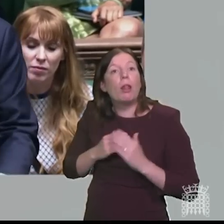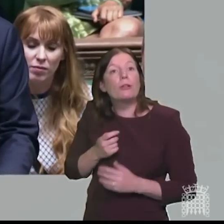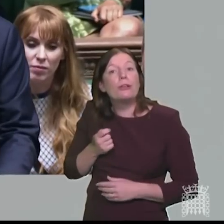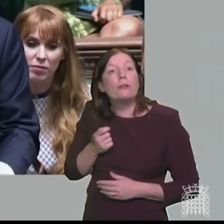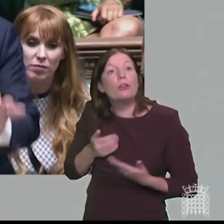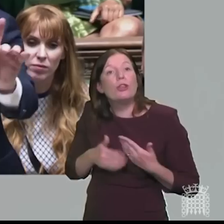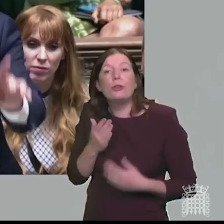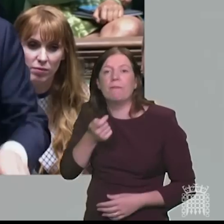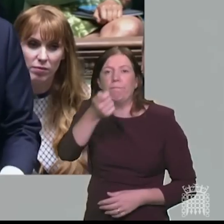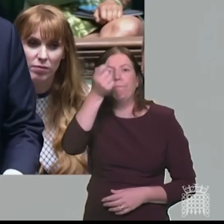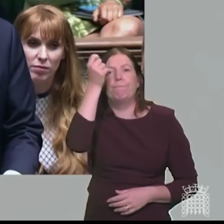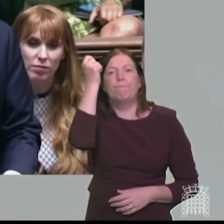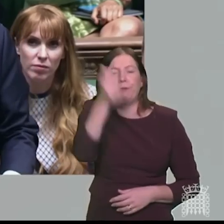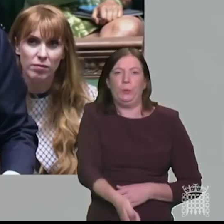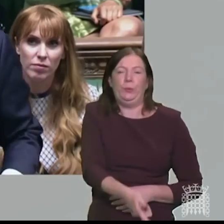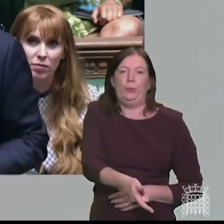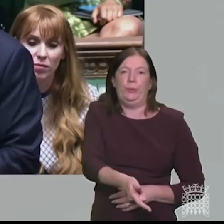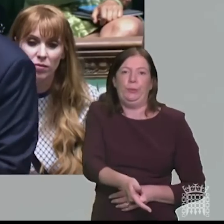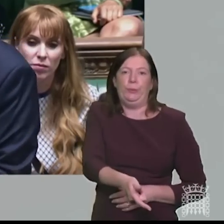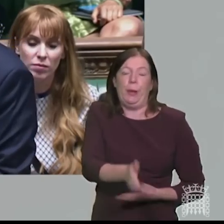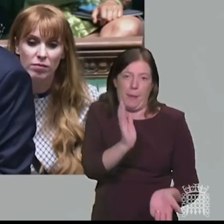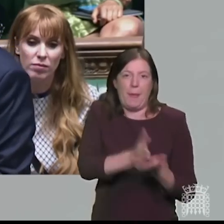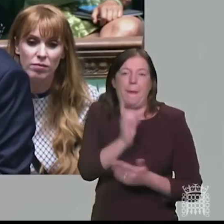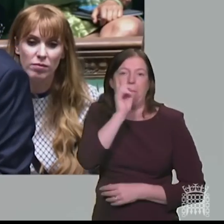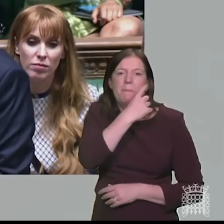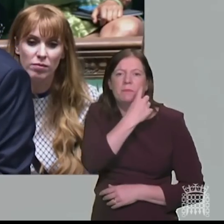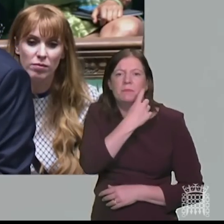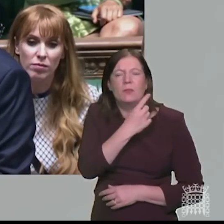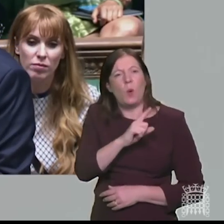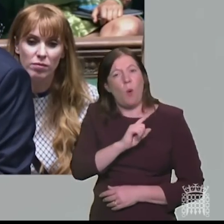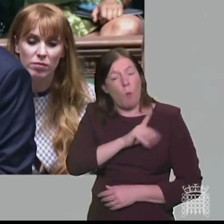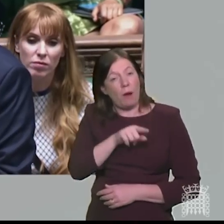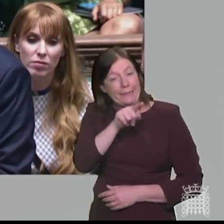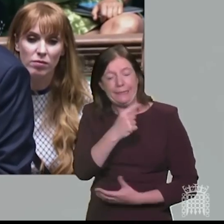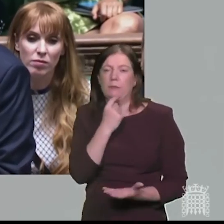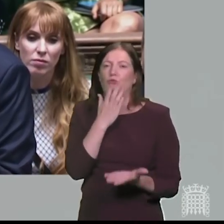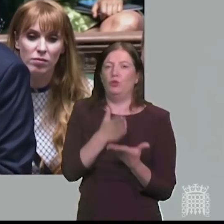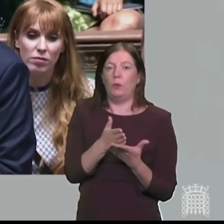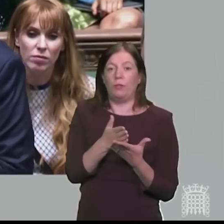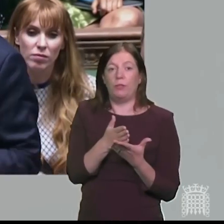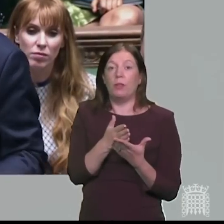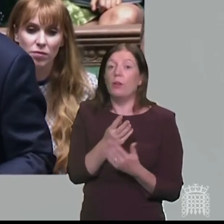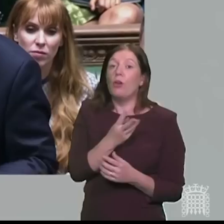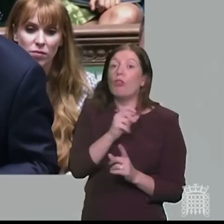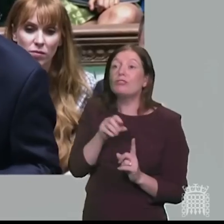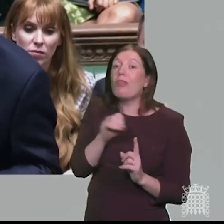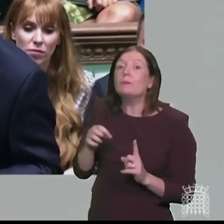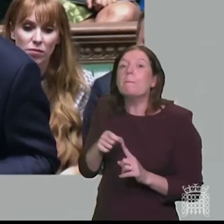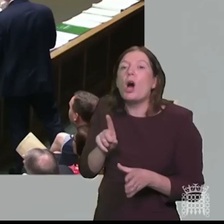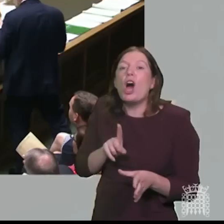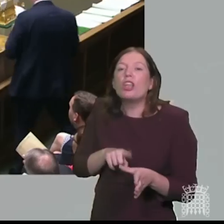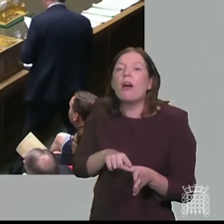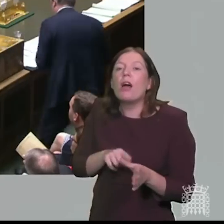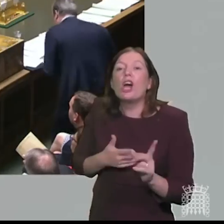He knows it, they know it, and every expert is telling them it. Why didn't he just admit it? He's not going to get anywhere near his target, is